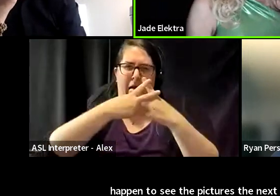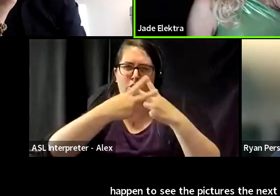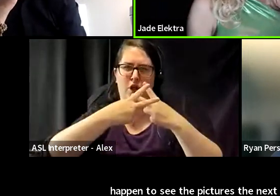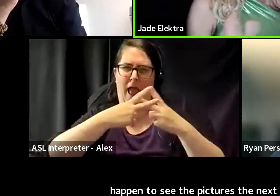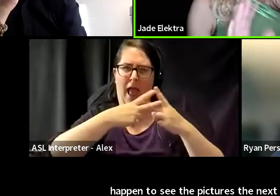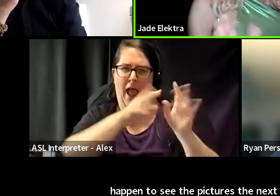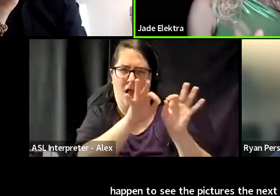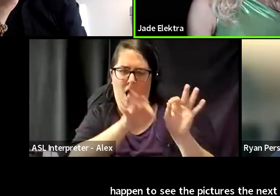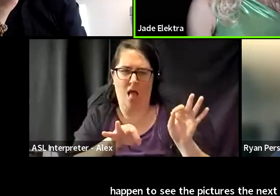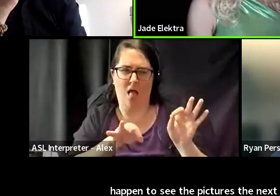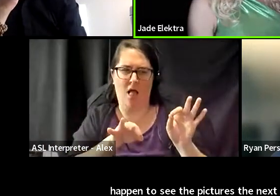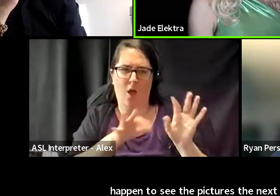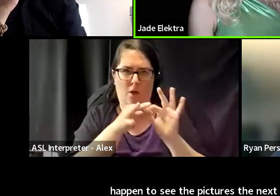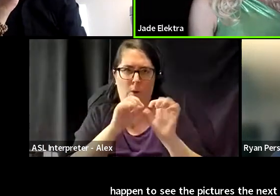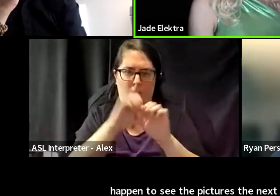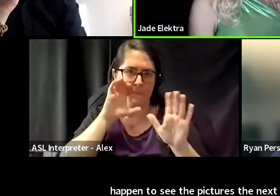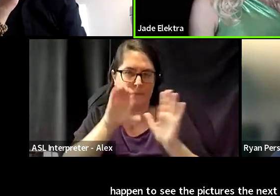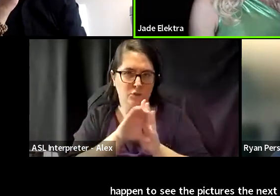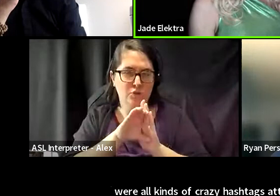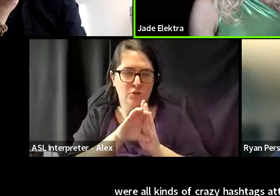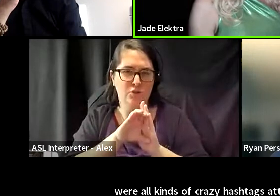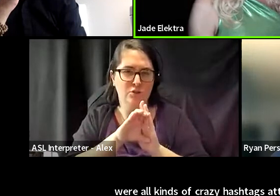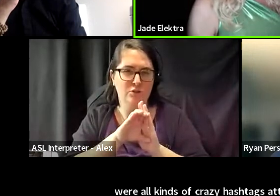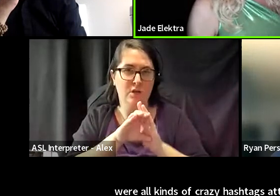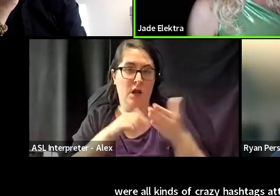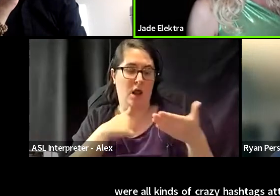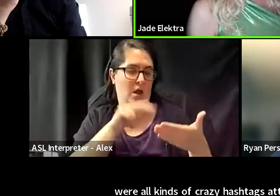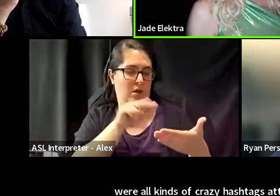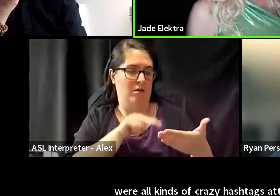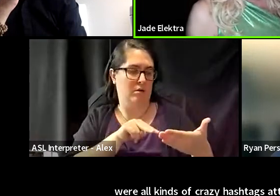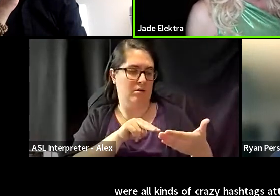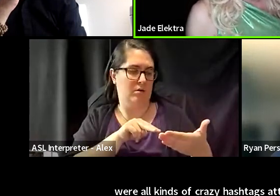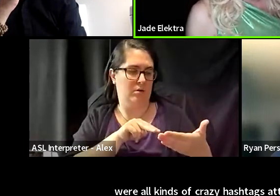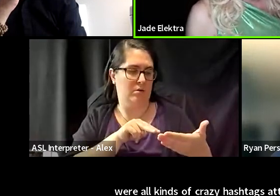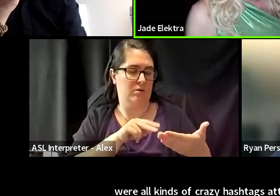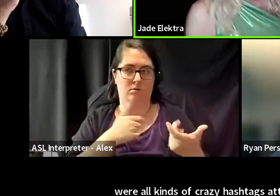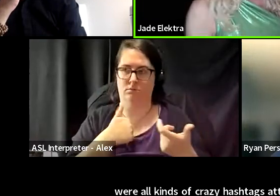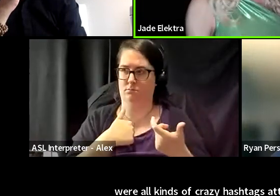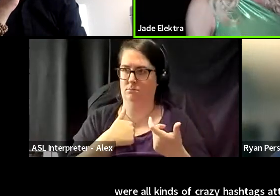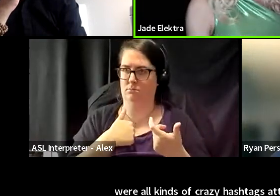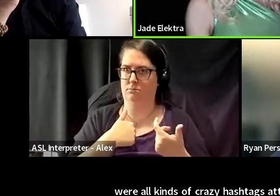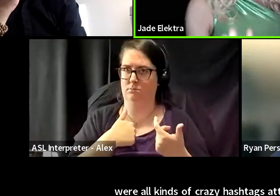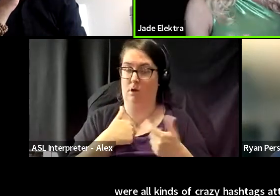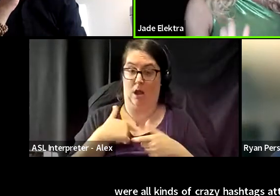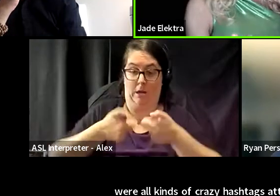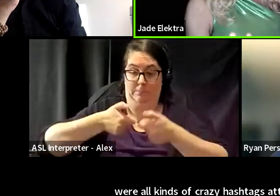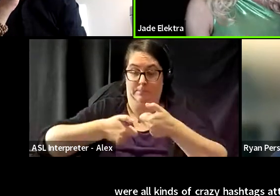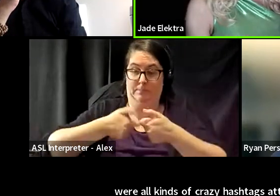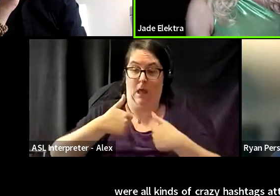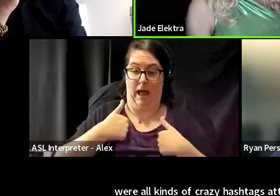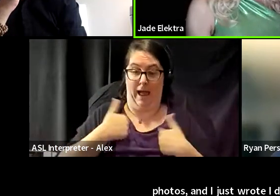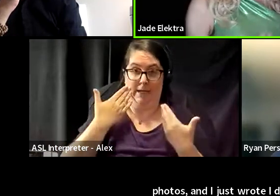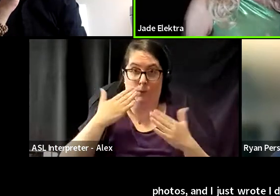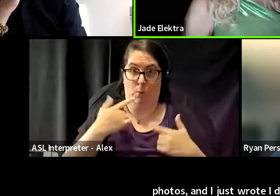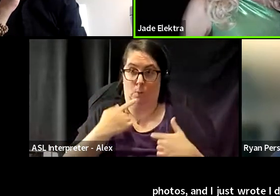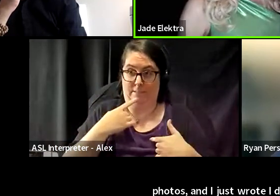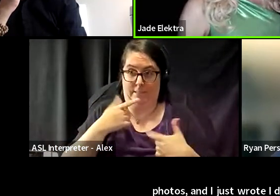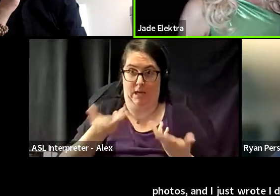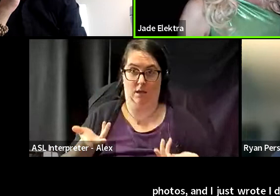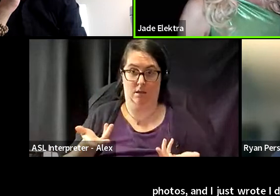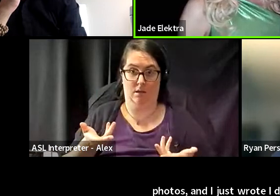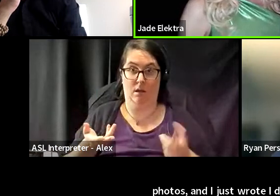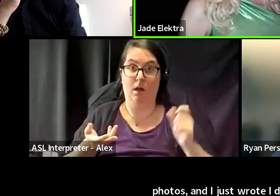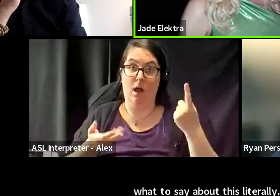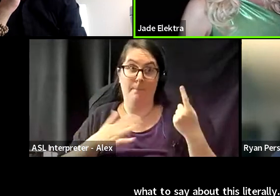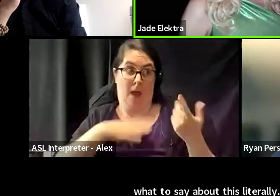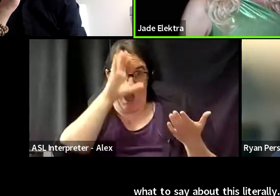it, to the photos. And I just wrote, I don't know what to say about this. Literally, that is what I wrote. It was my husband